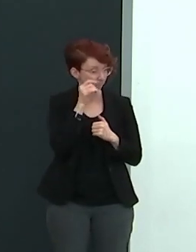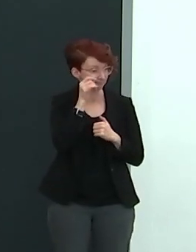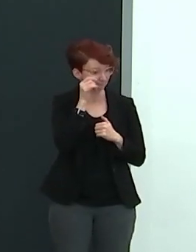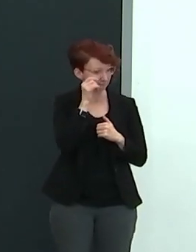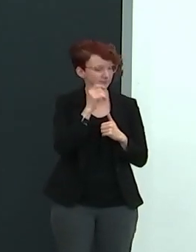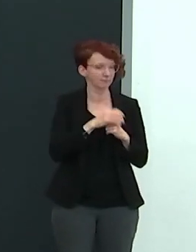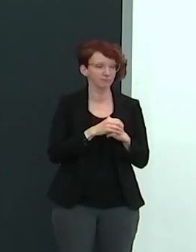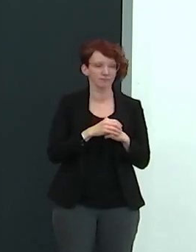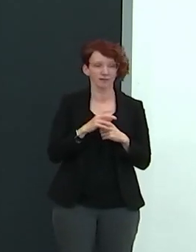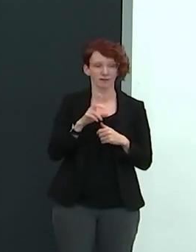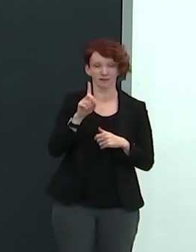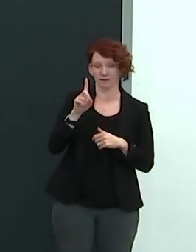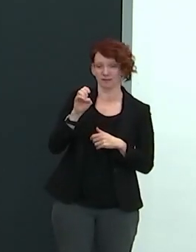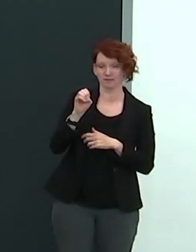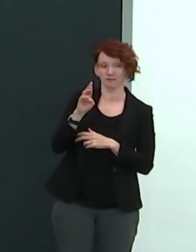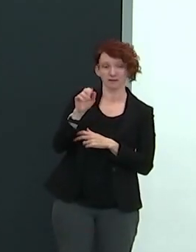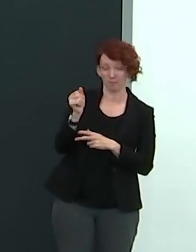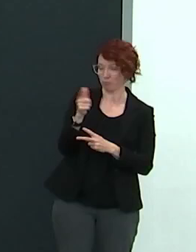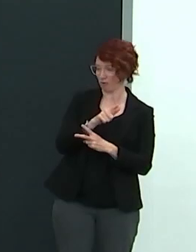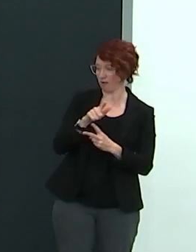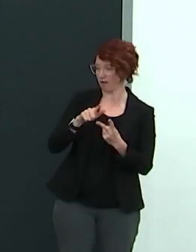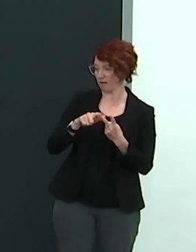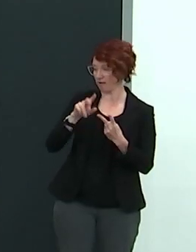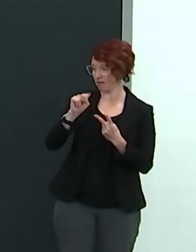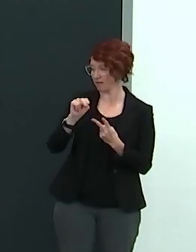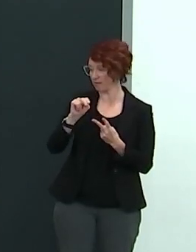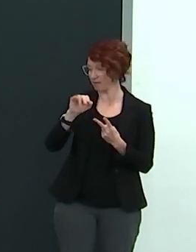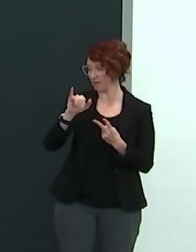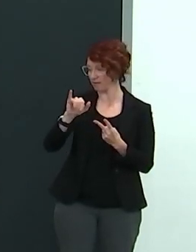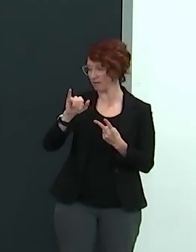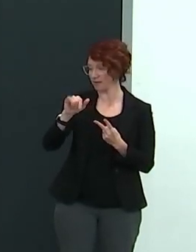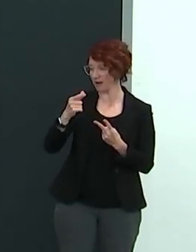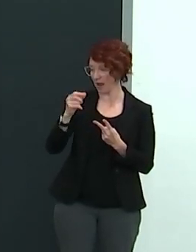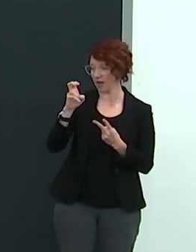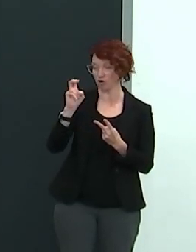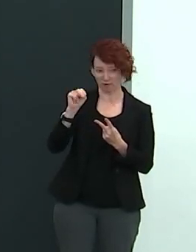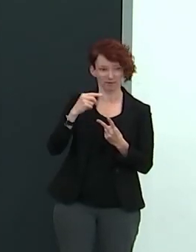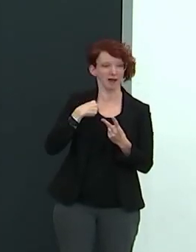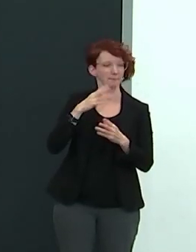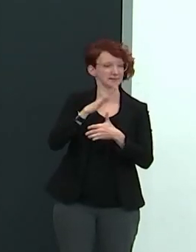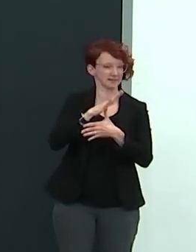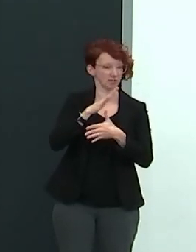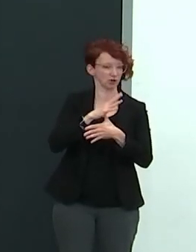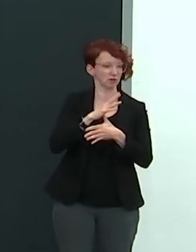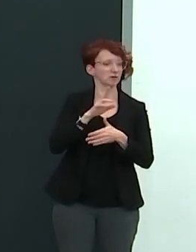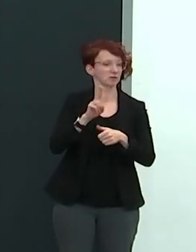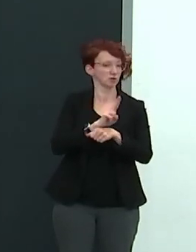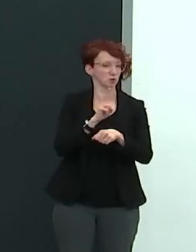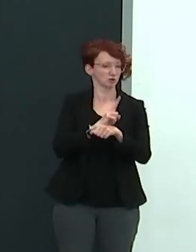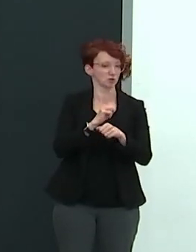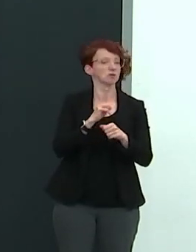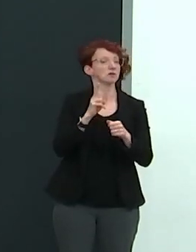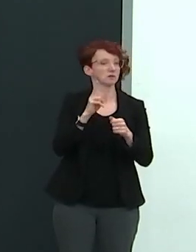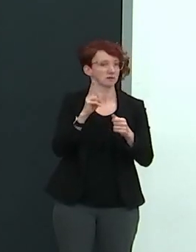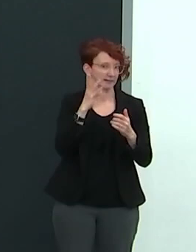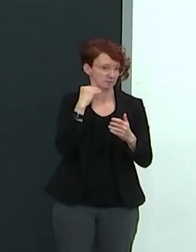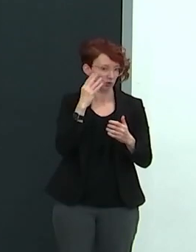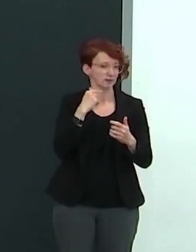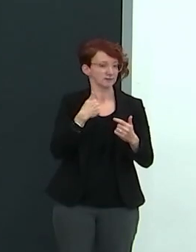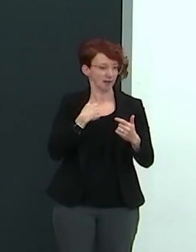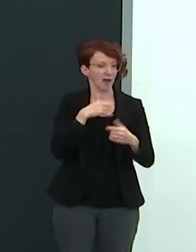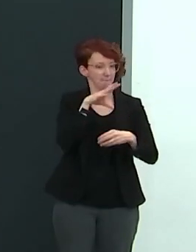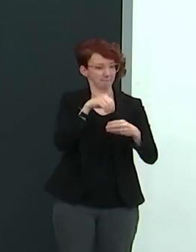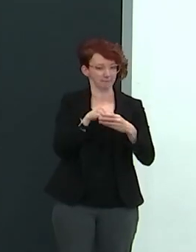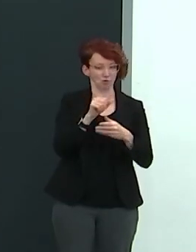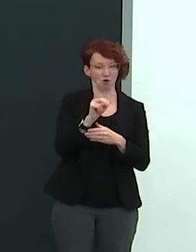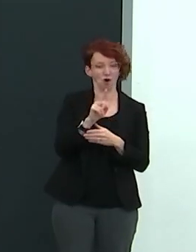I'm Debra Nygren. I am a senior here at MSOE in user experience, and I am on the autism spectrum.